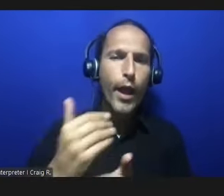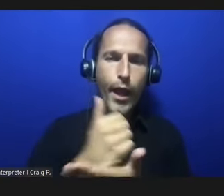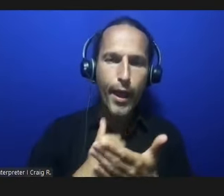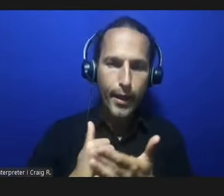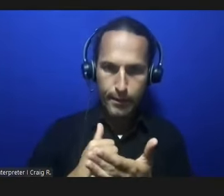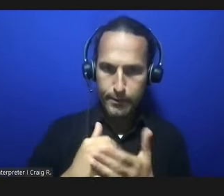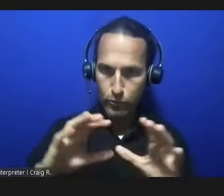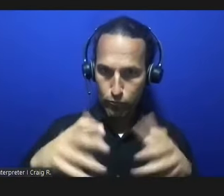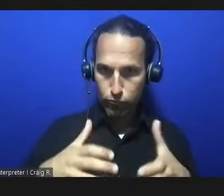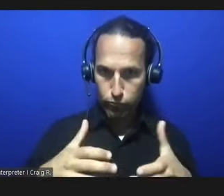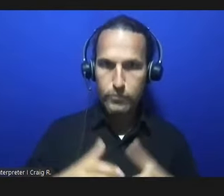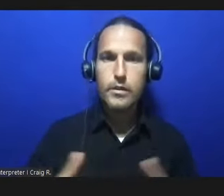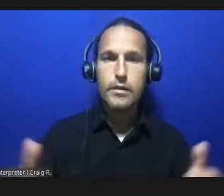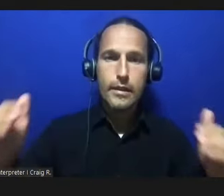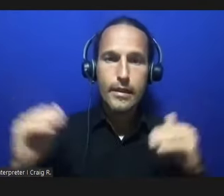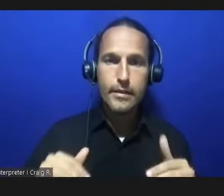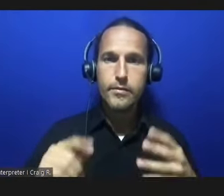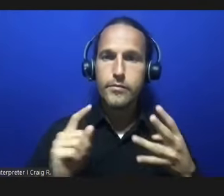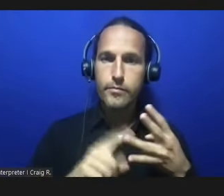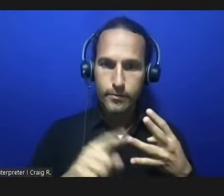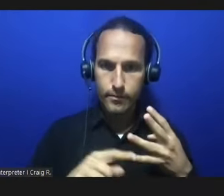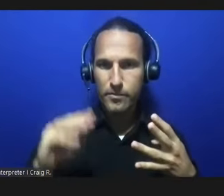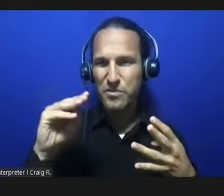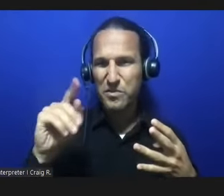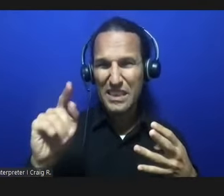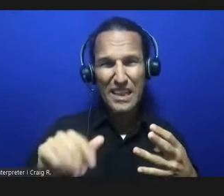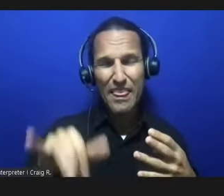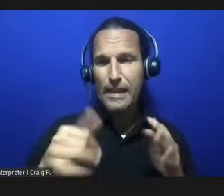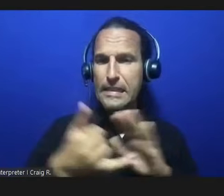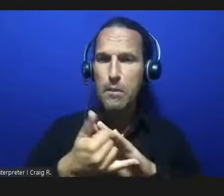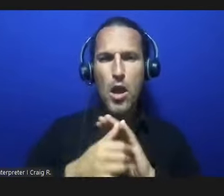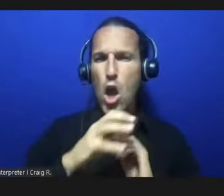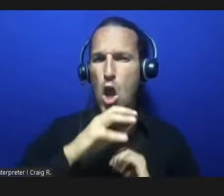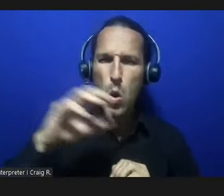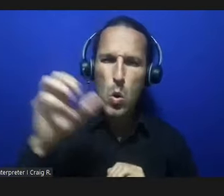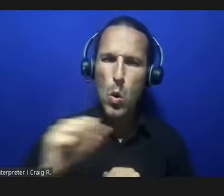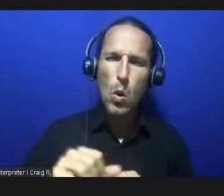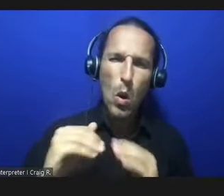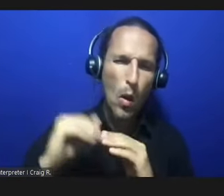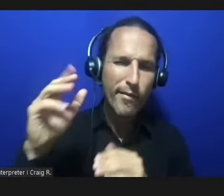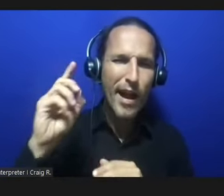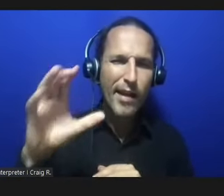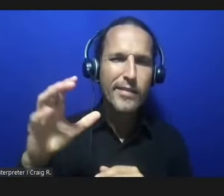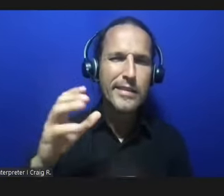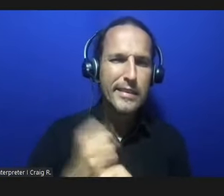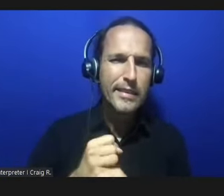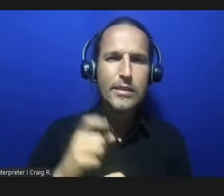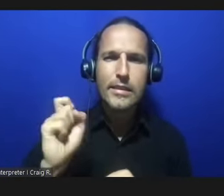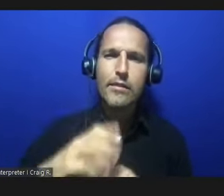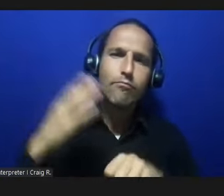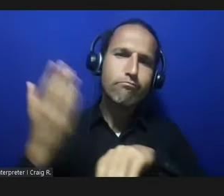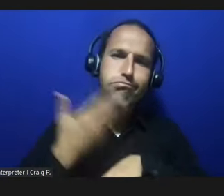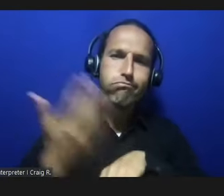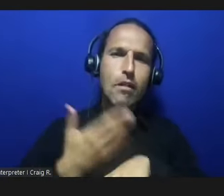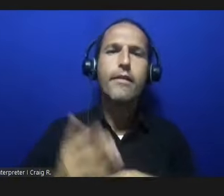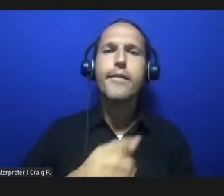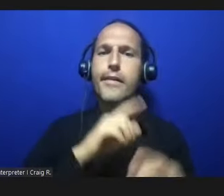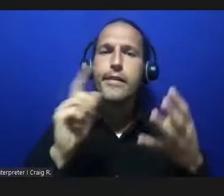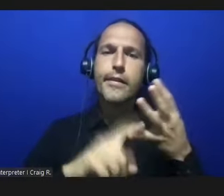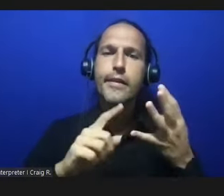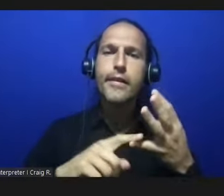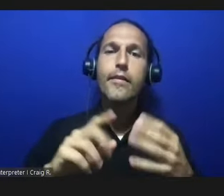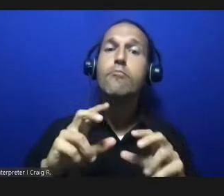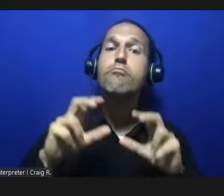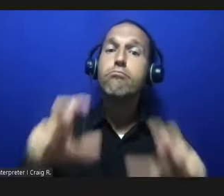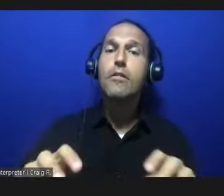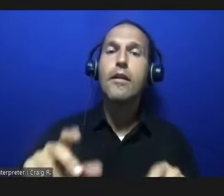transit. MTA's subway system is over 100 years old and must be repaired and modernized to meet the region's needs. And funding transit modernization would